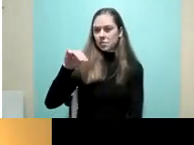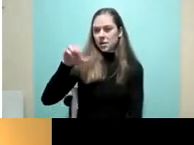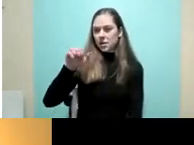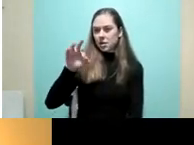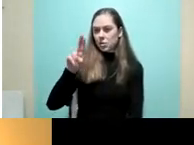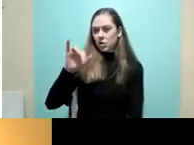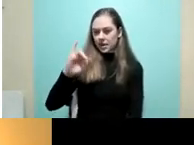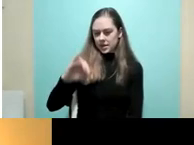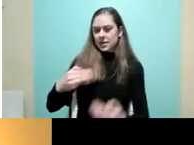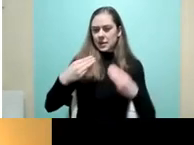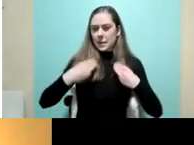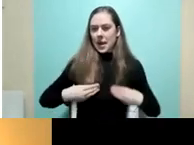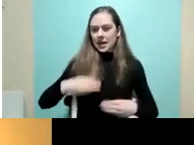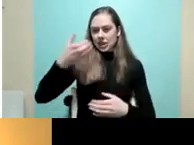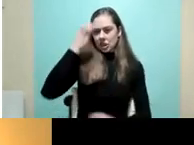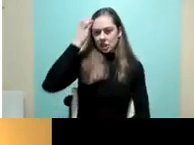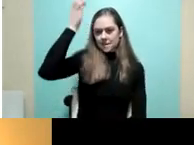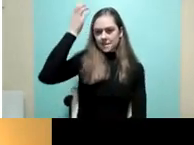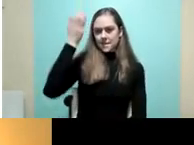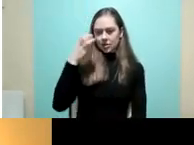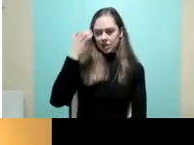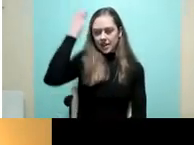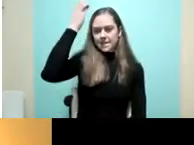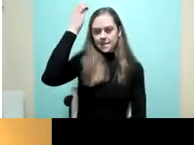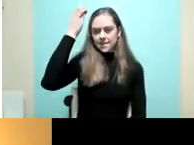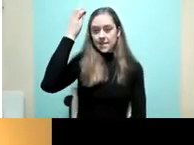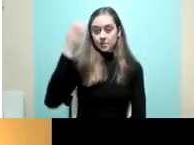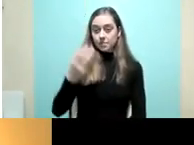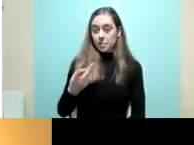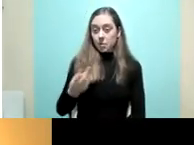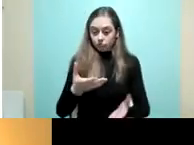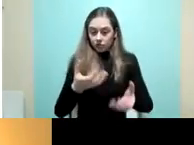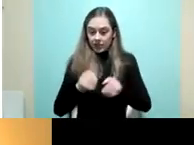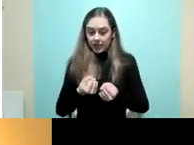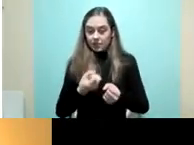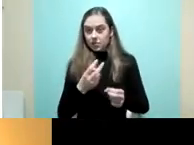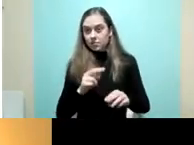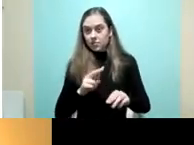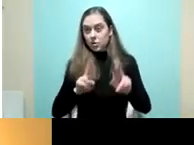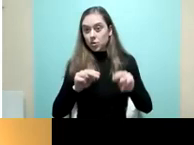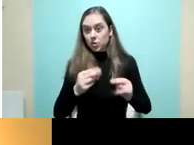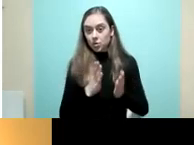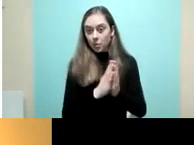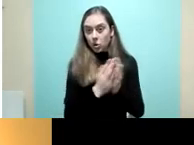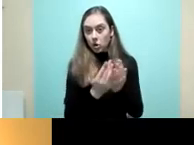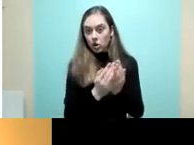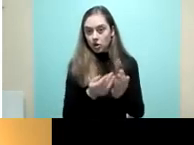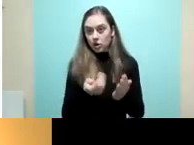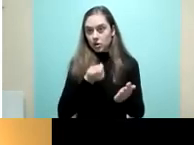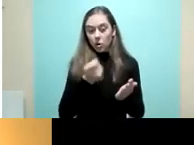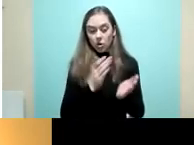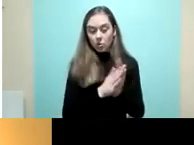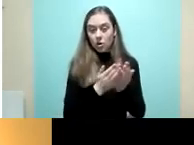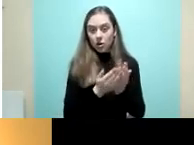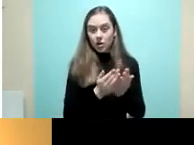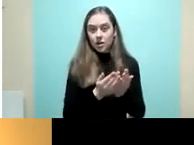lady's name. But we got two new cookbooks over the last while, and we've been trying new dishes, and that's